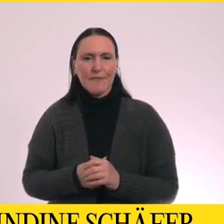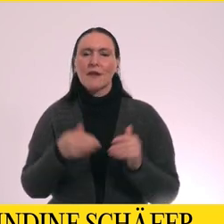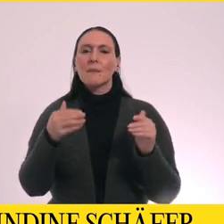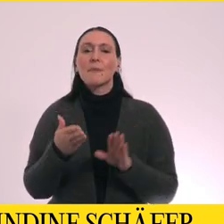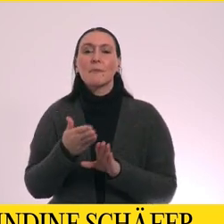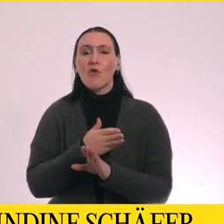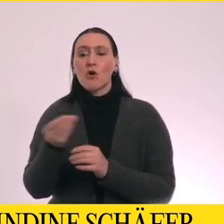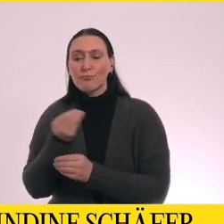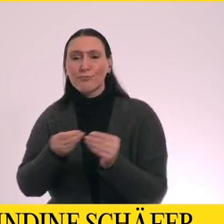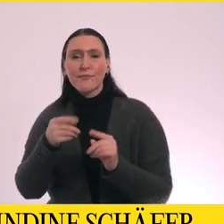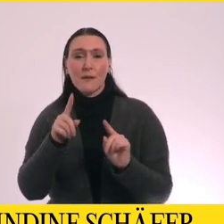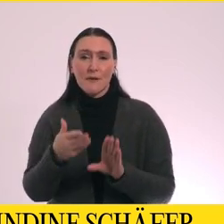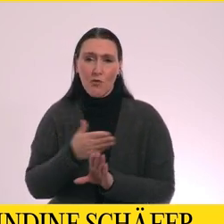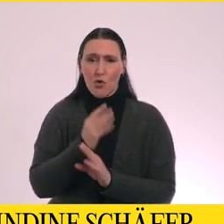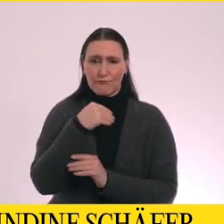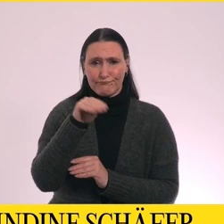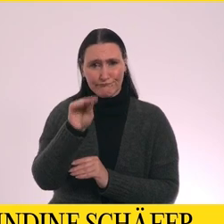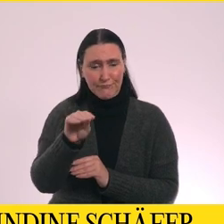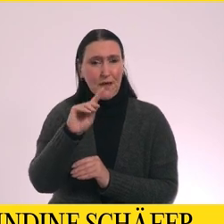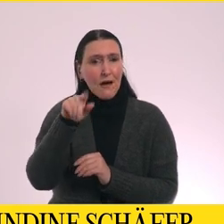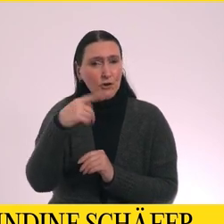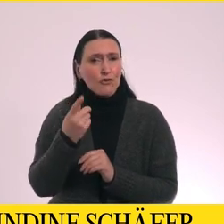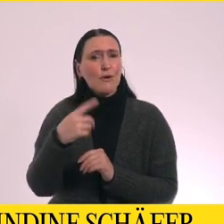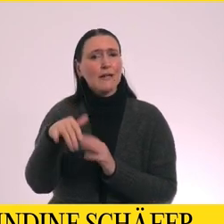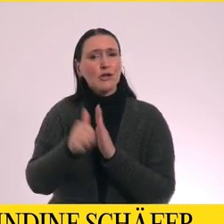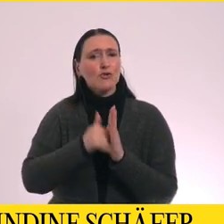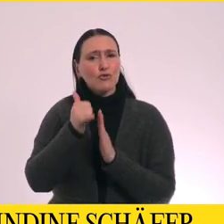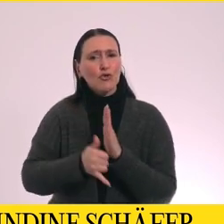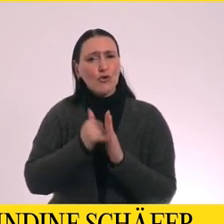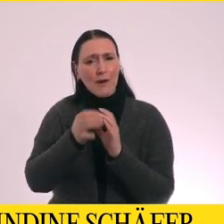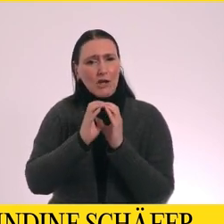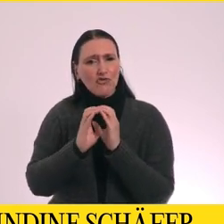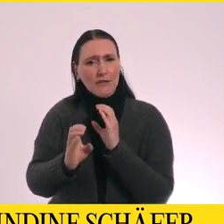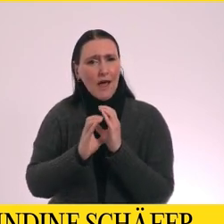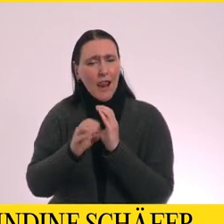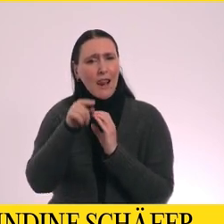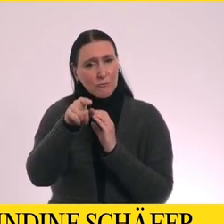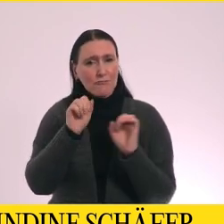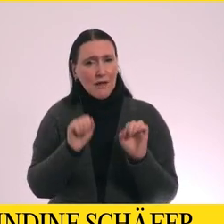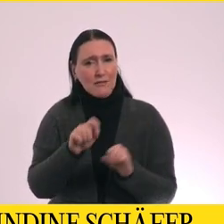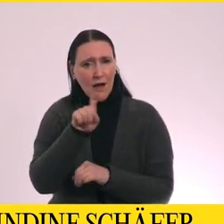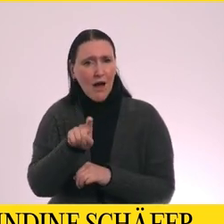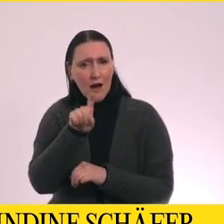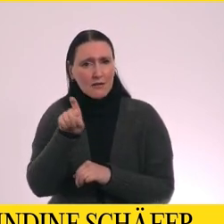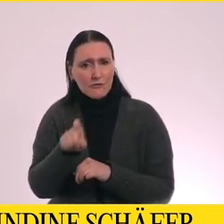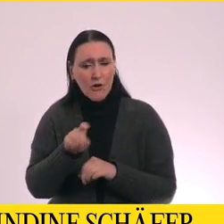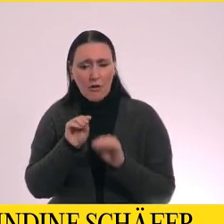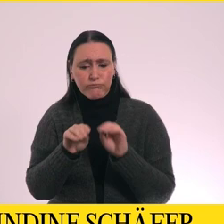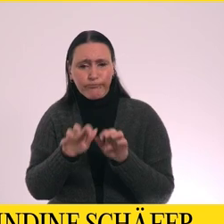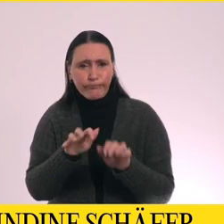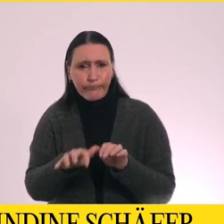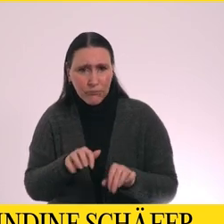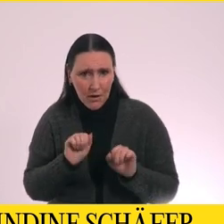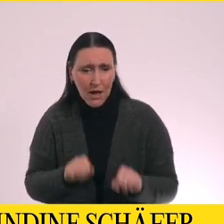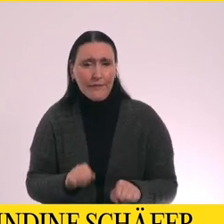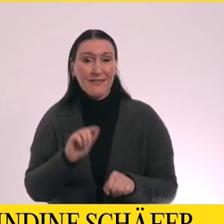post questions in the YouTube chat, which we can hopefully pick up and address at the end of the conversation.